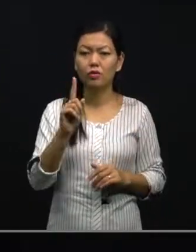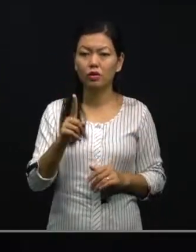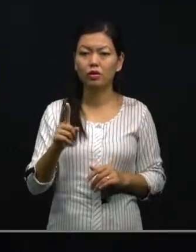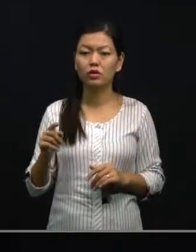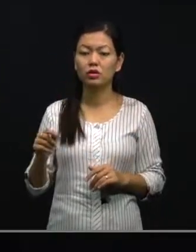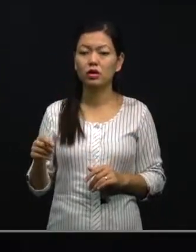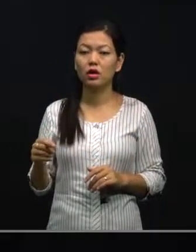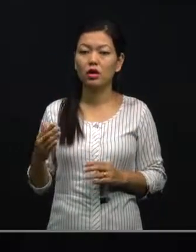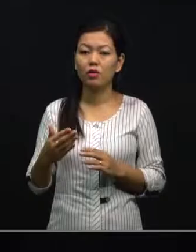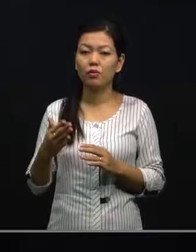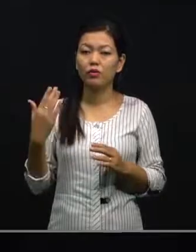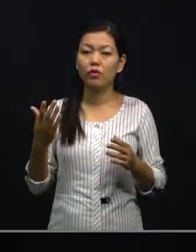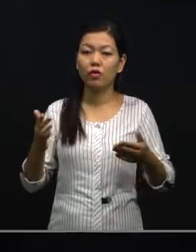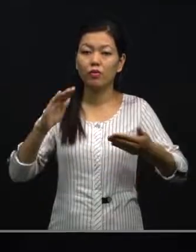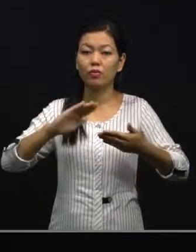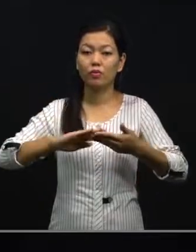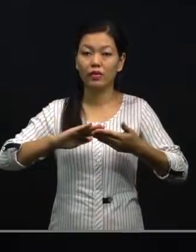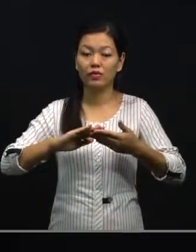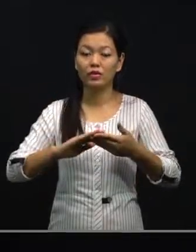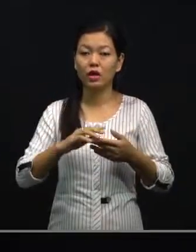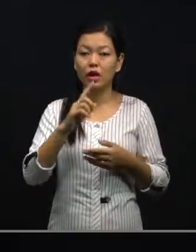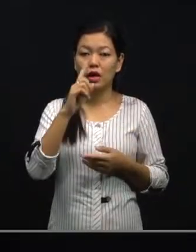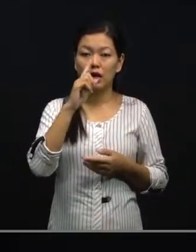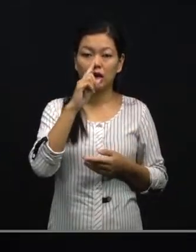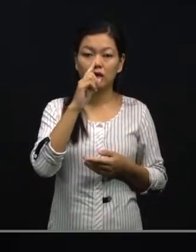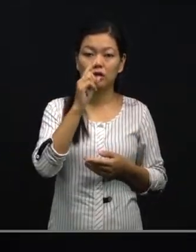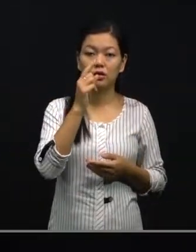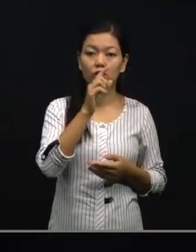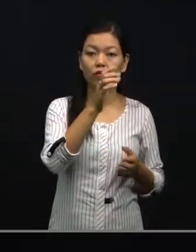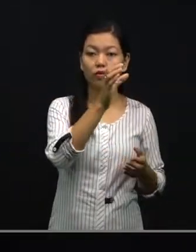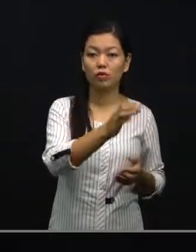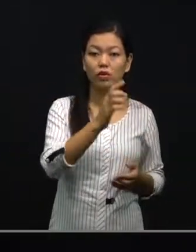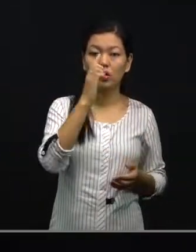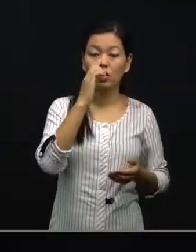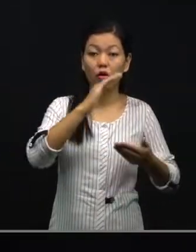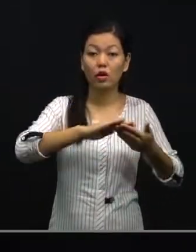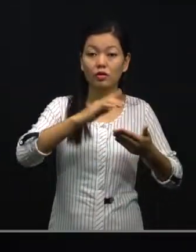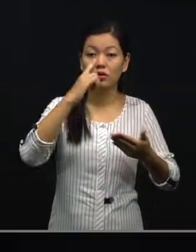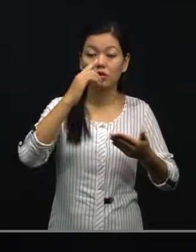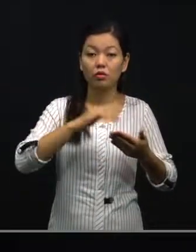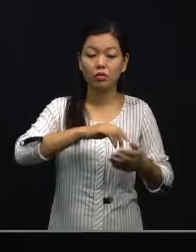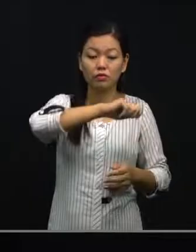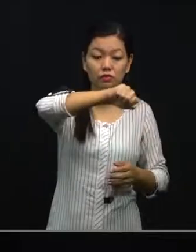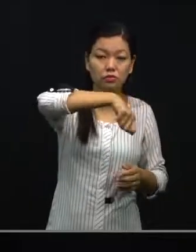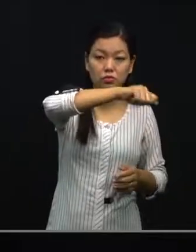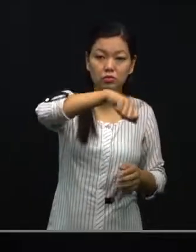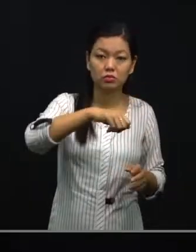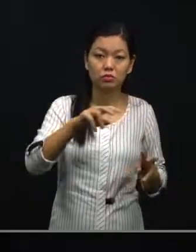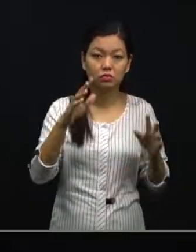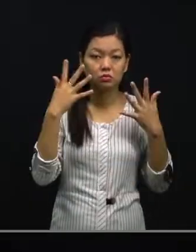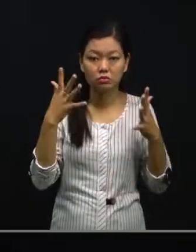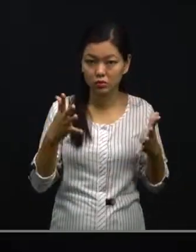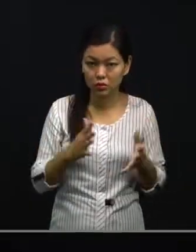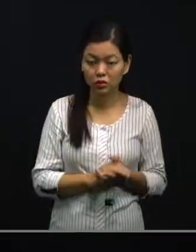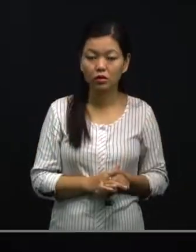anger, you remember when he went hunting for a deer and he brought it, the wife did not know how to prepare it. So in a fit of anger, he murdered